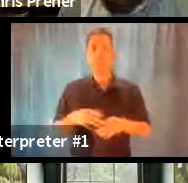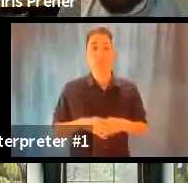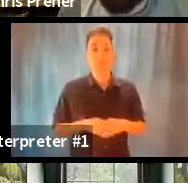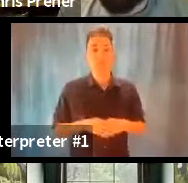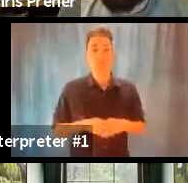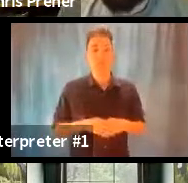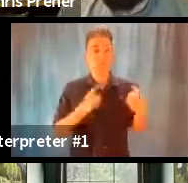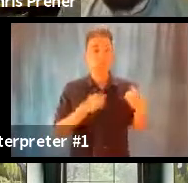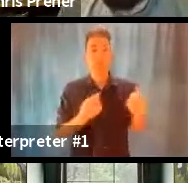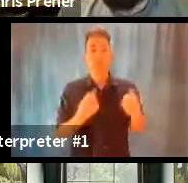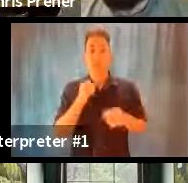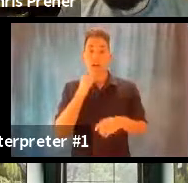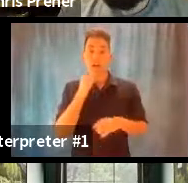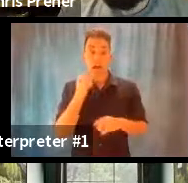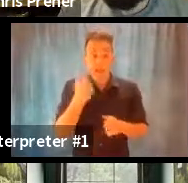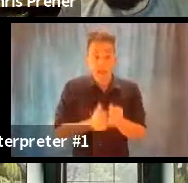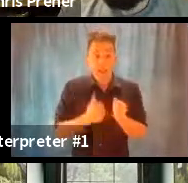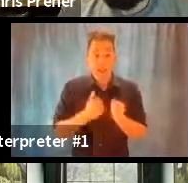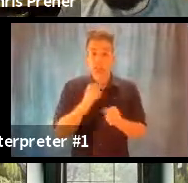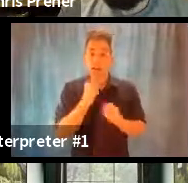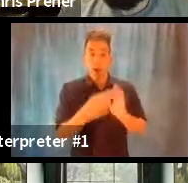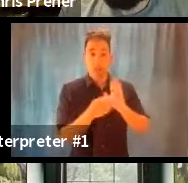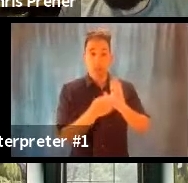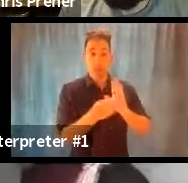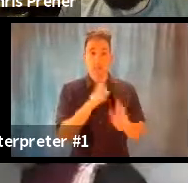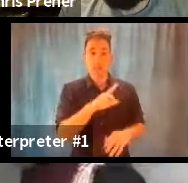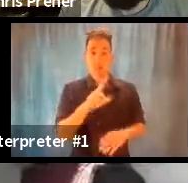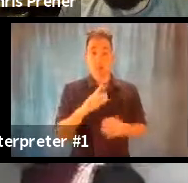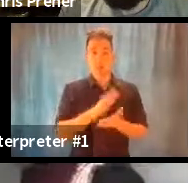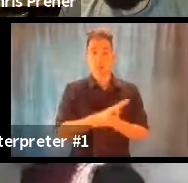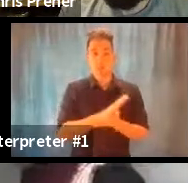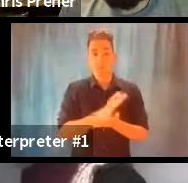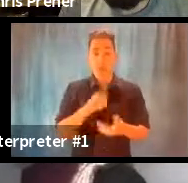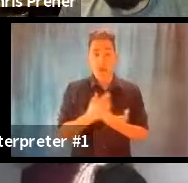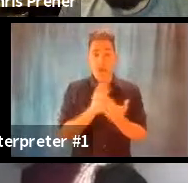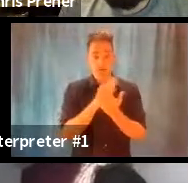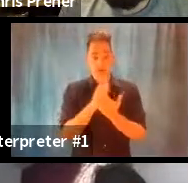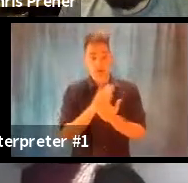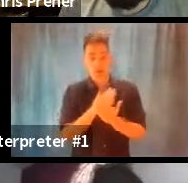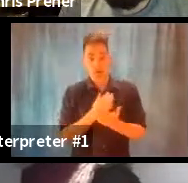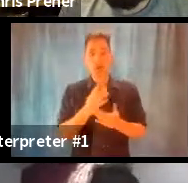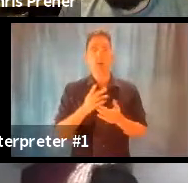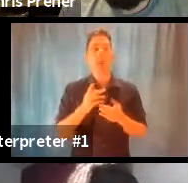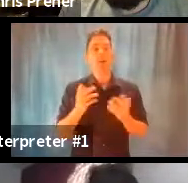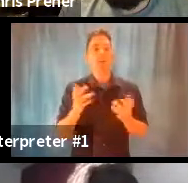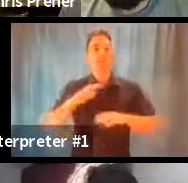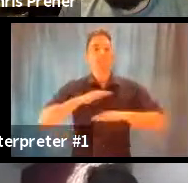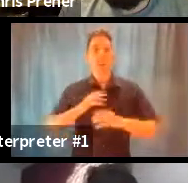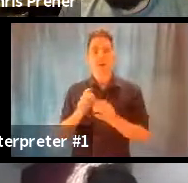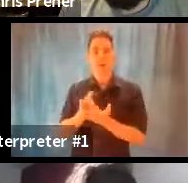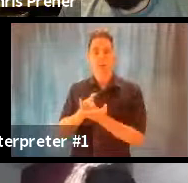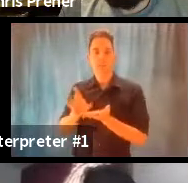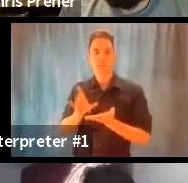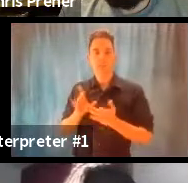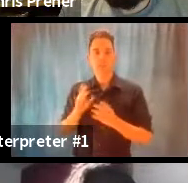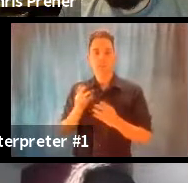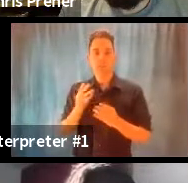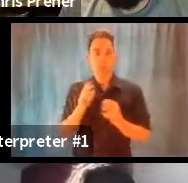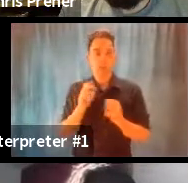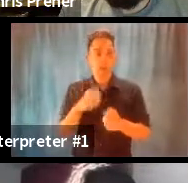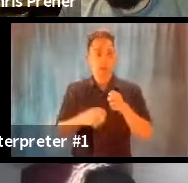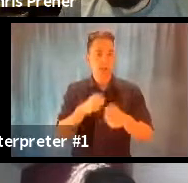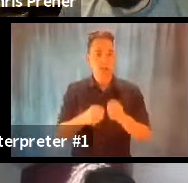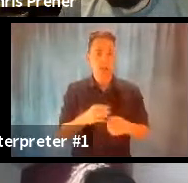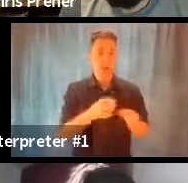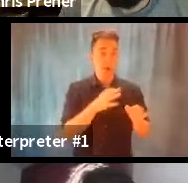unrepresented landlord-tenant docket with Divisions 27 and 28 to mediate eviction matters. In court and out of court, we have worked